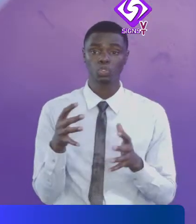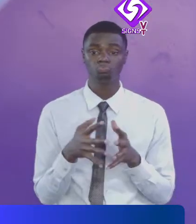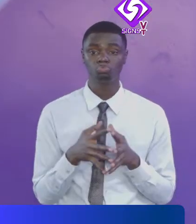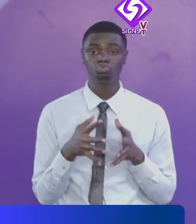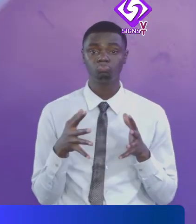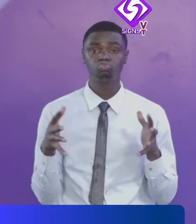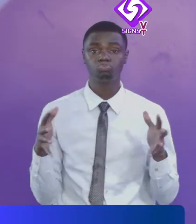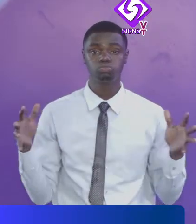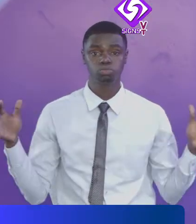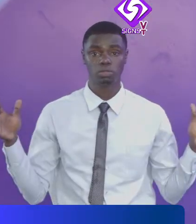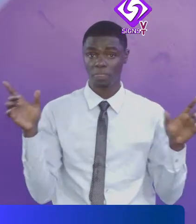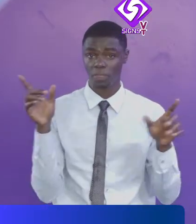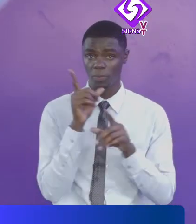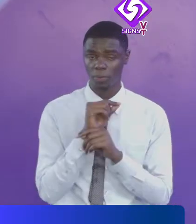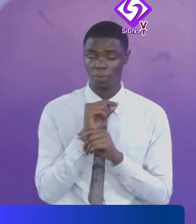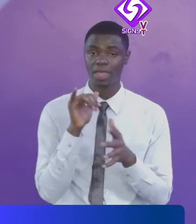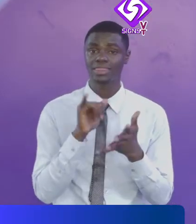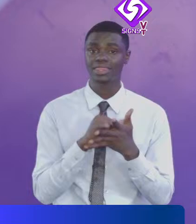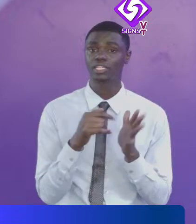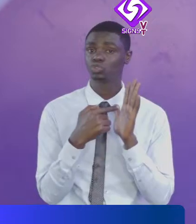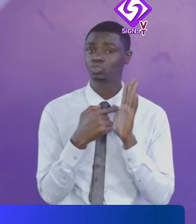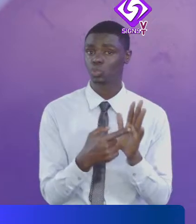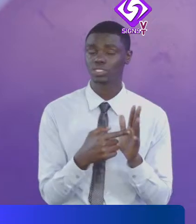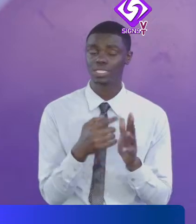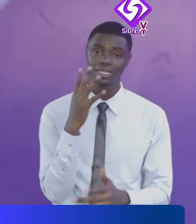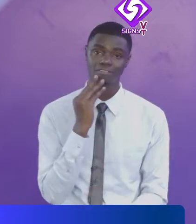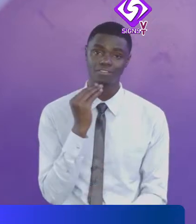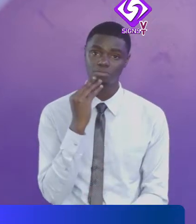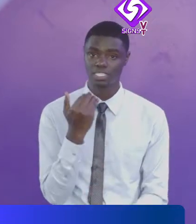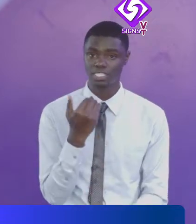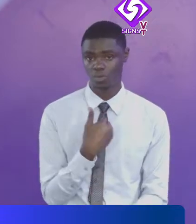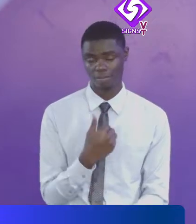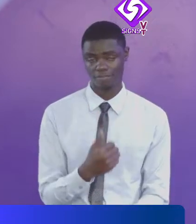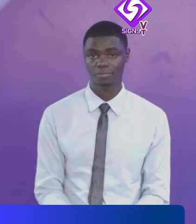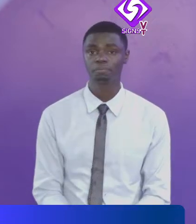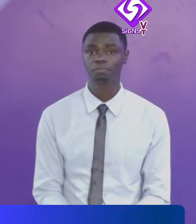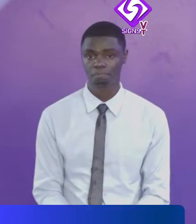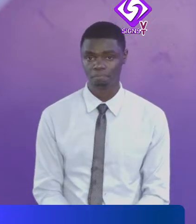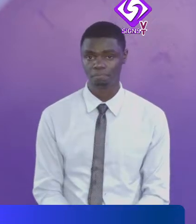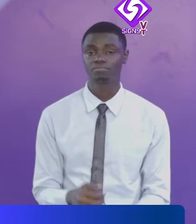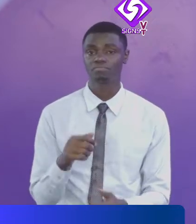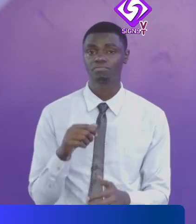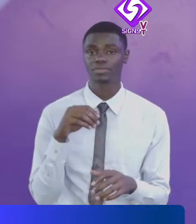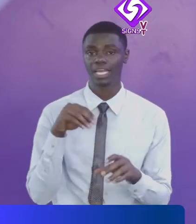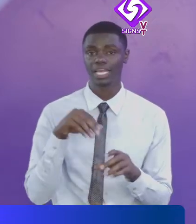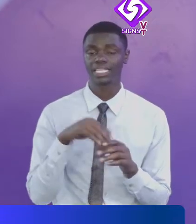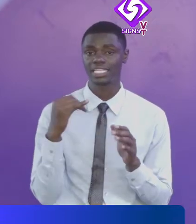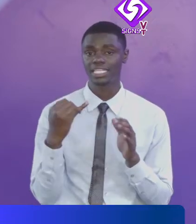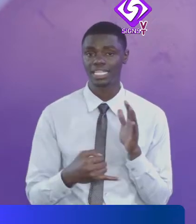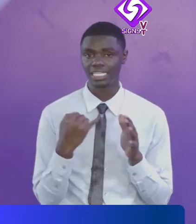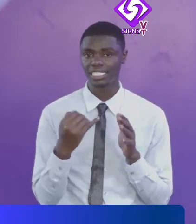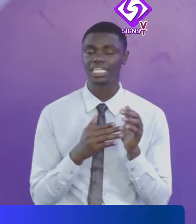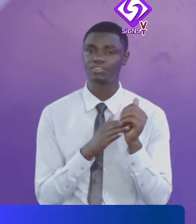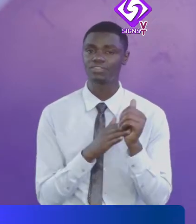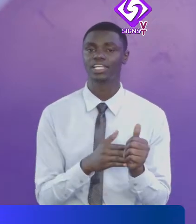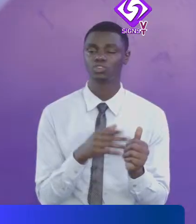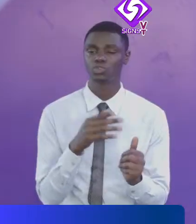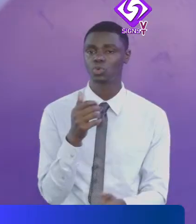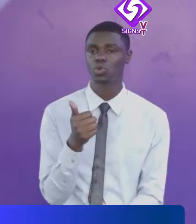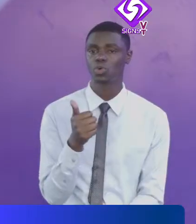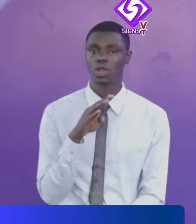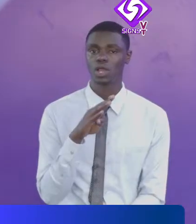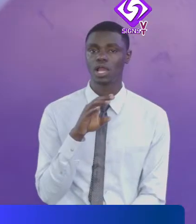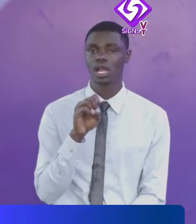extensively, but that tells you also the experience that we have all over the industry has led to Absa building a very good